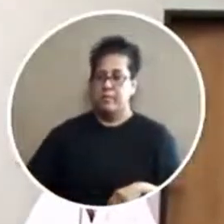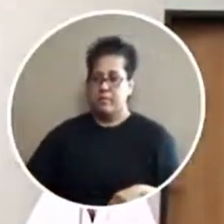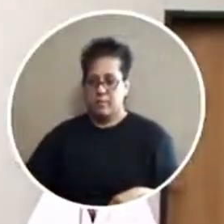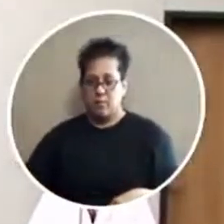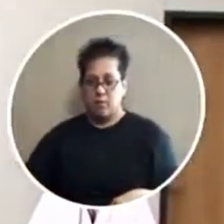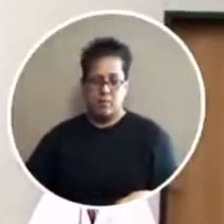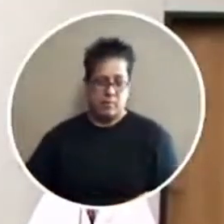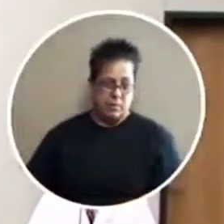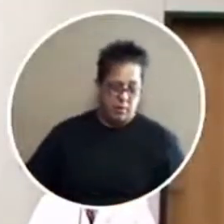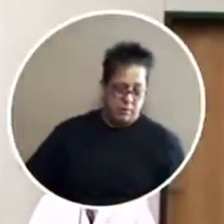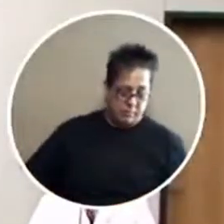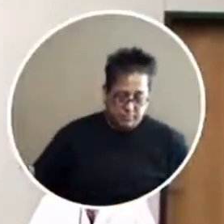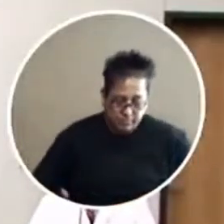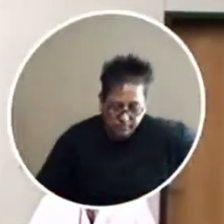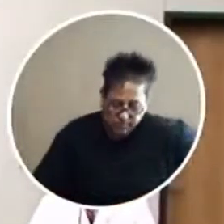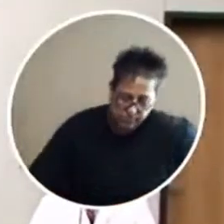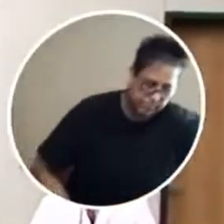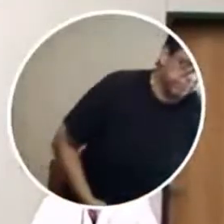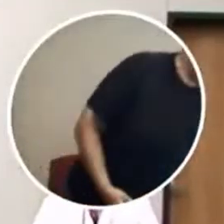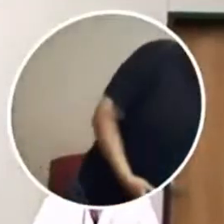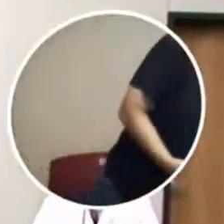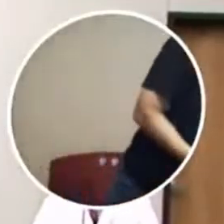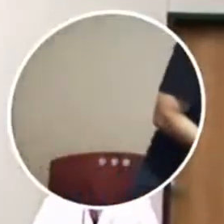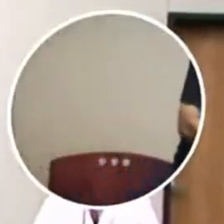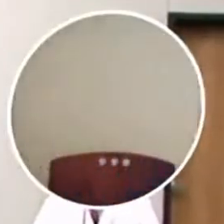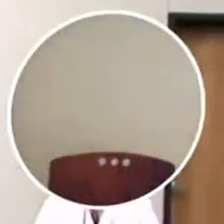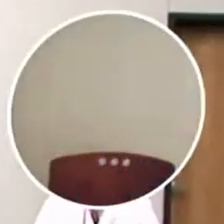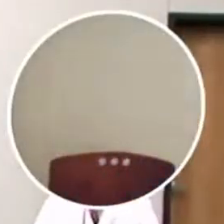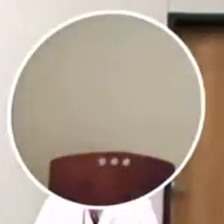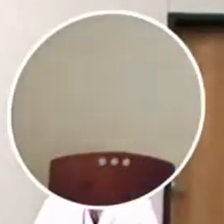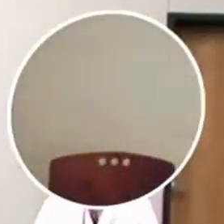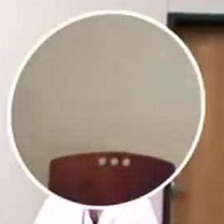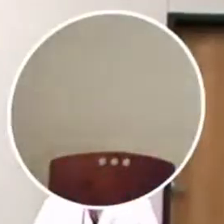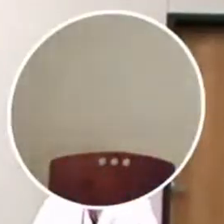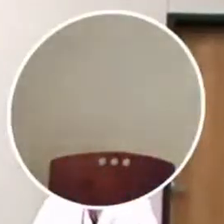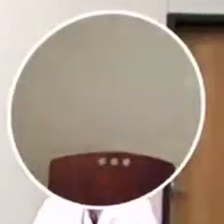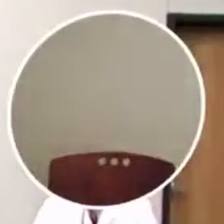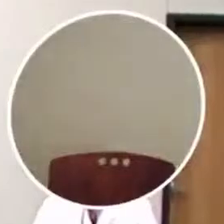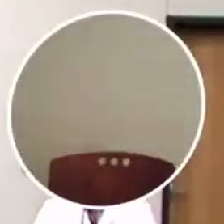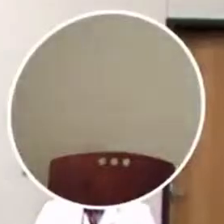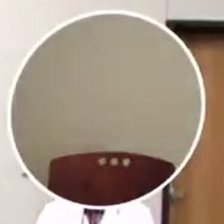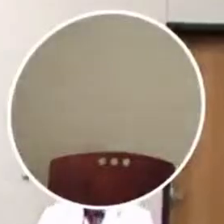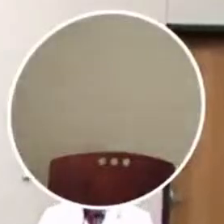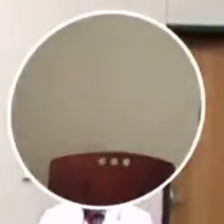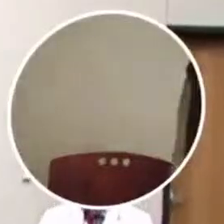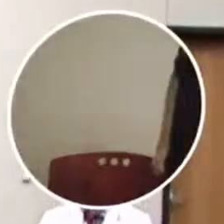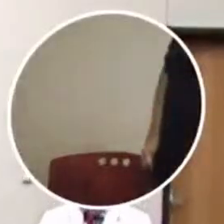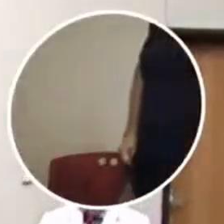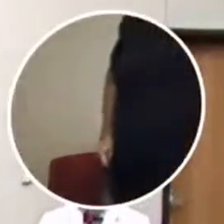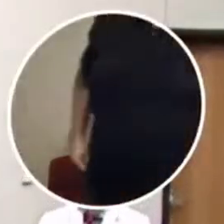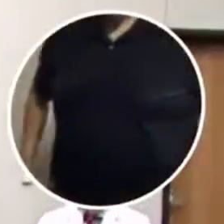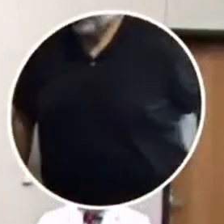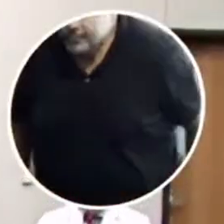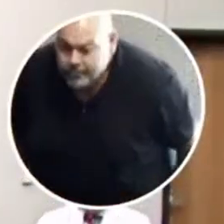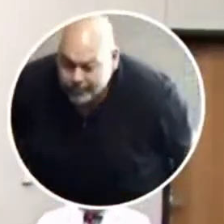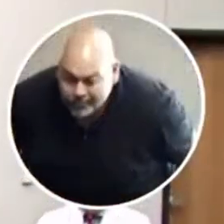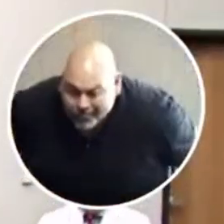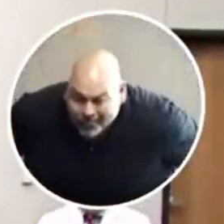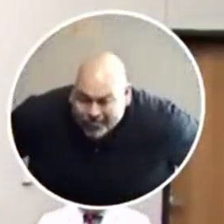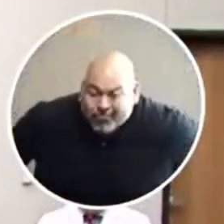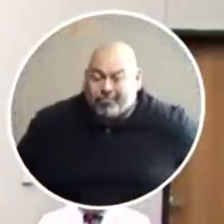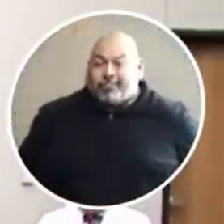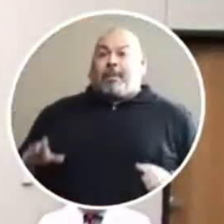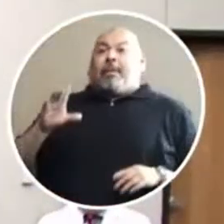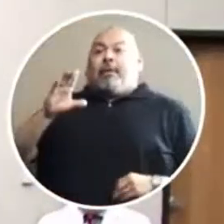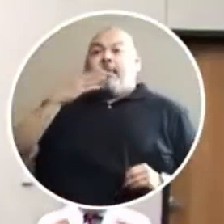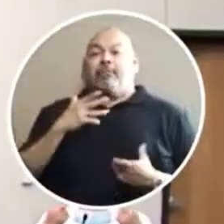Is that it? Okay, thank you. That concludes the press conference for this afternoon. We thank everybody for joining us